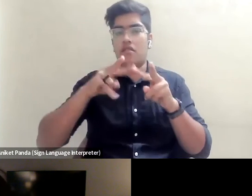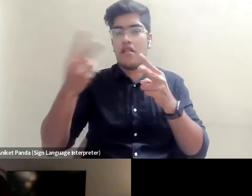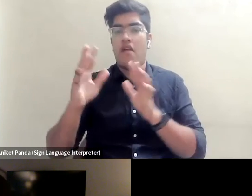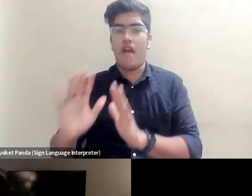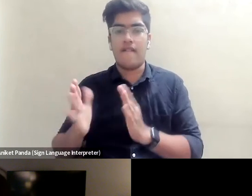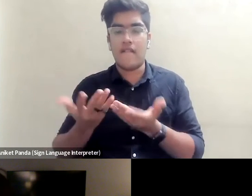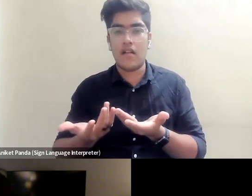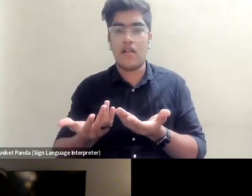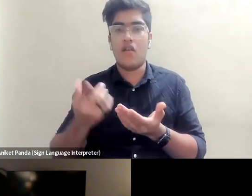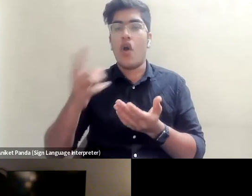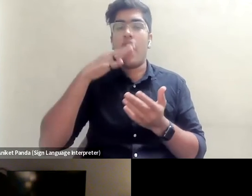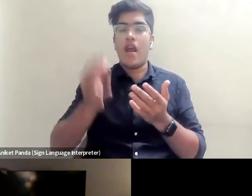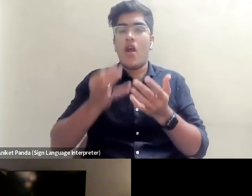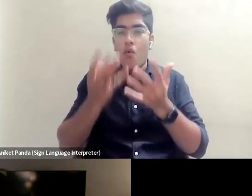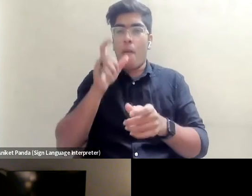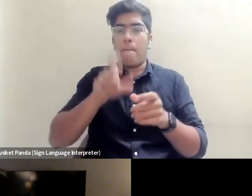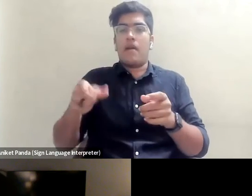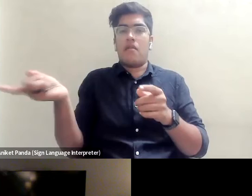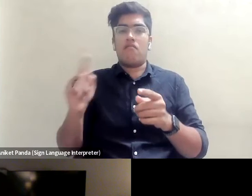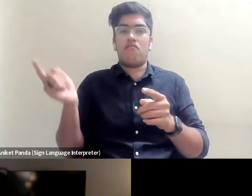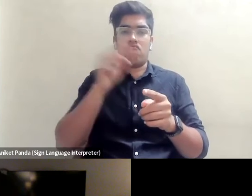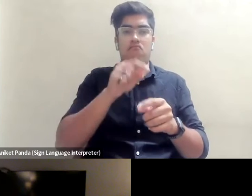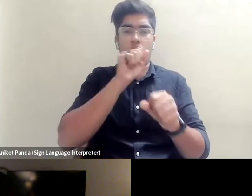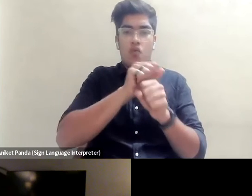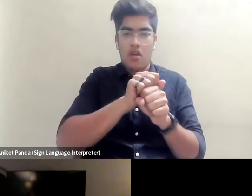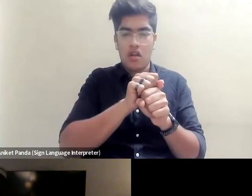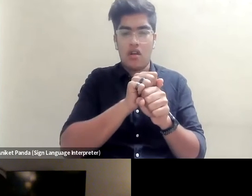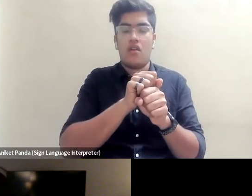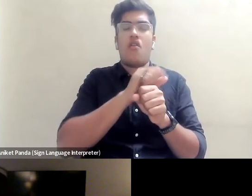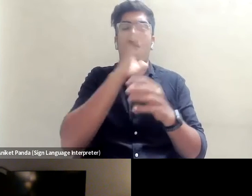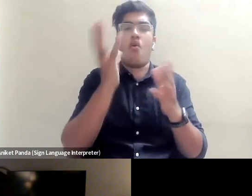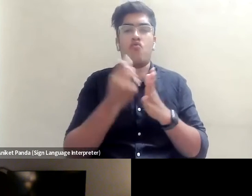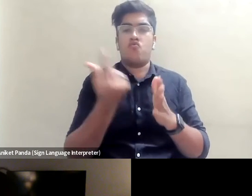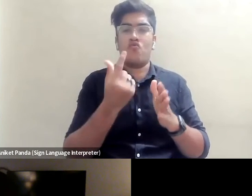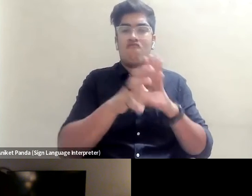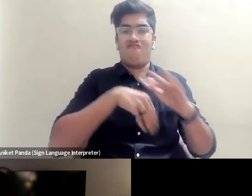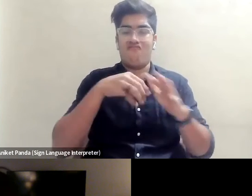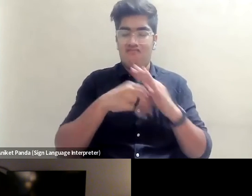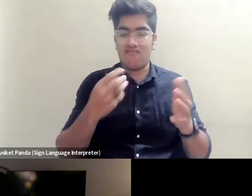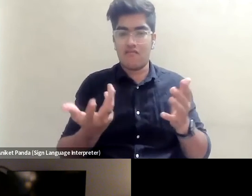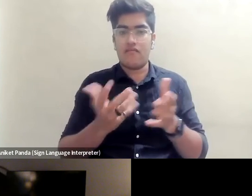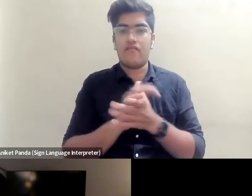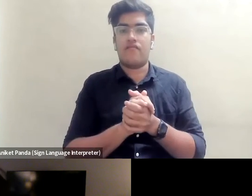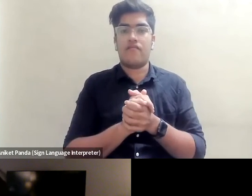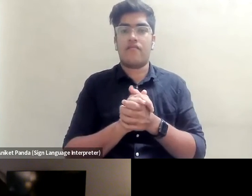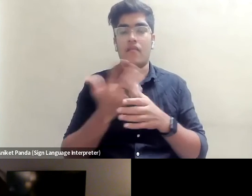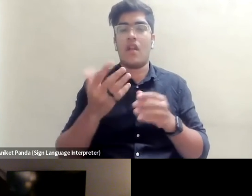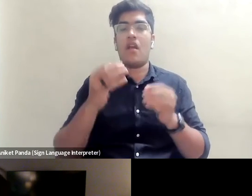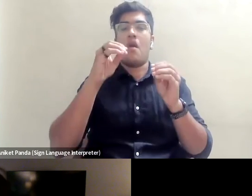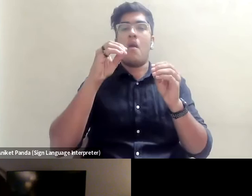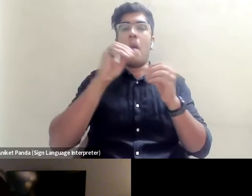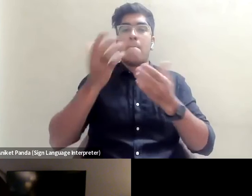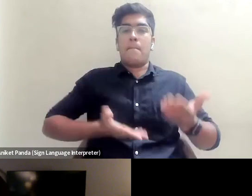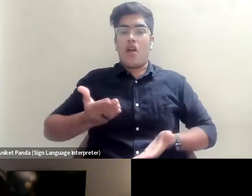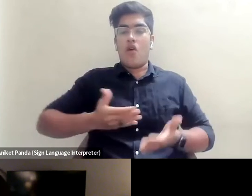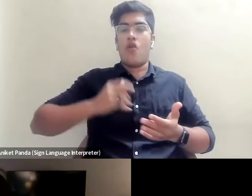to extract as much as possible. So the first flows of migration of people who are of Bengali Muslim descent began with the